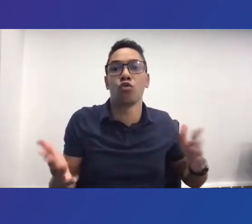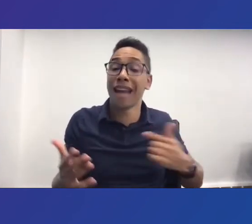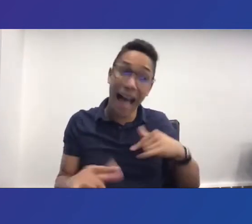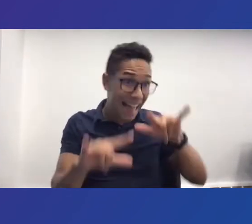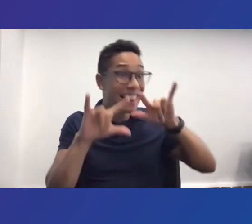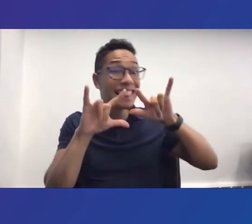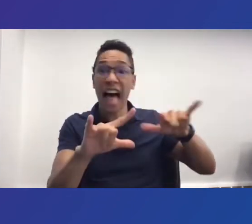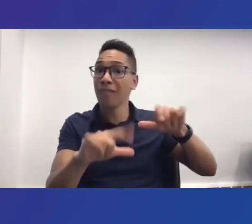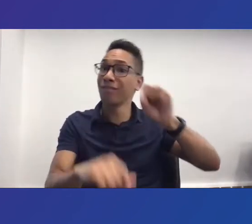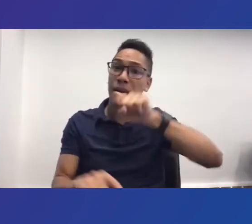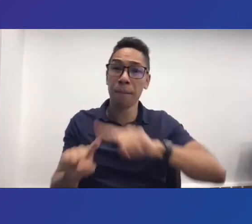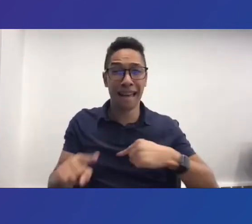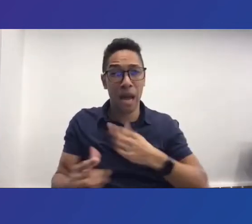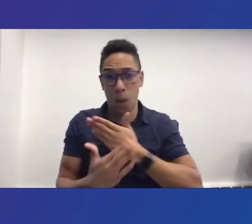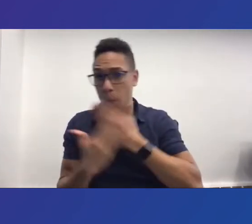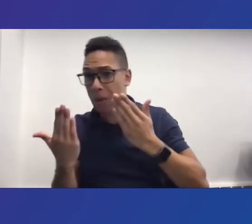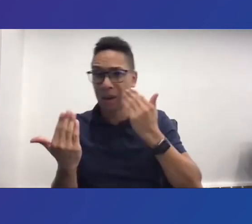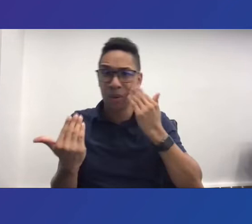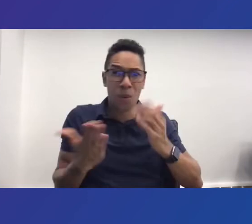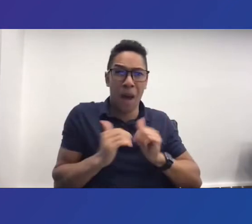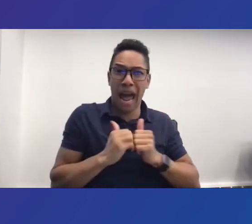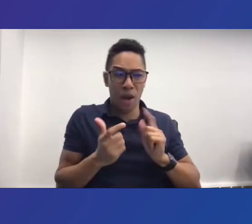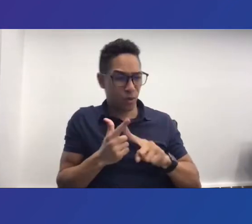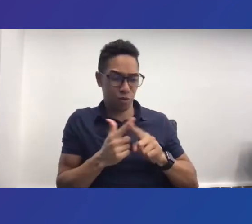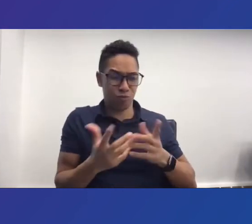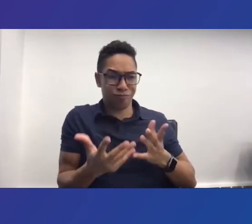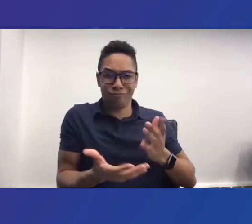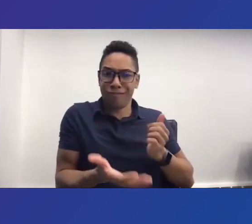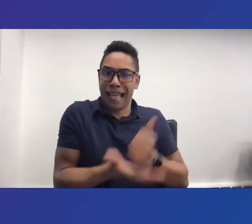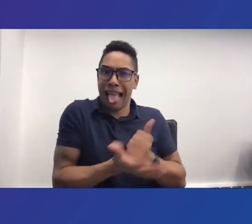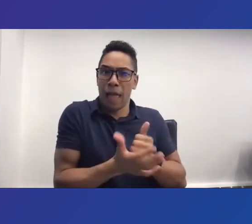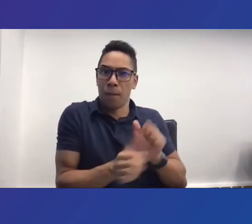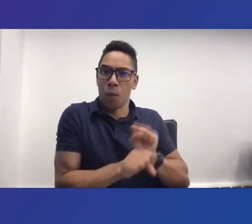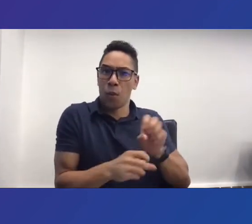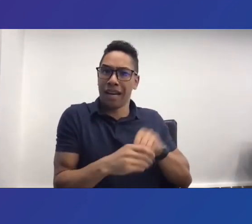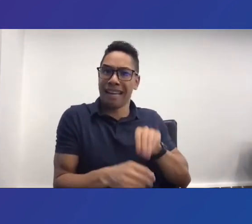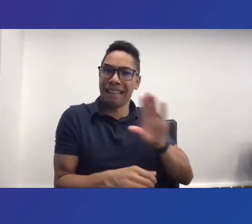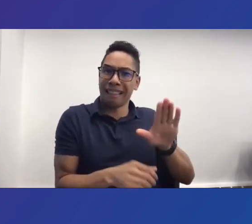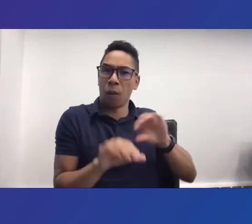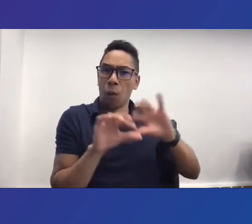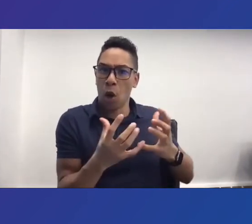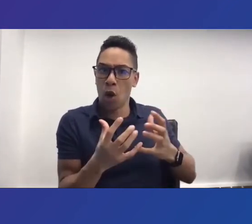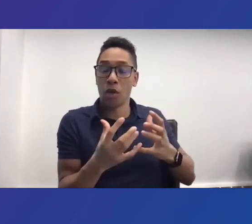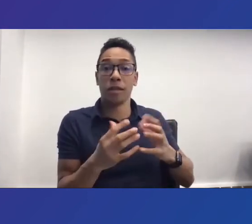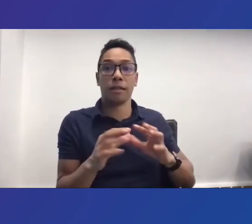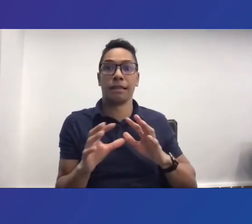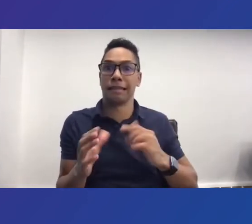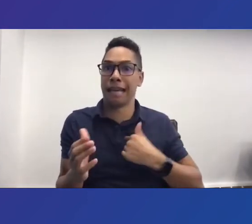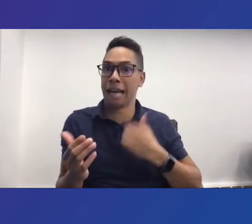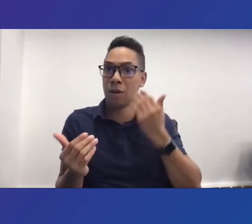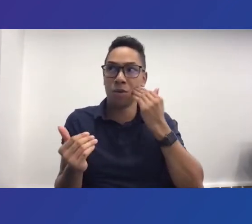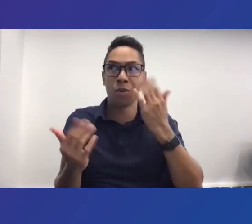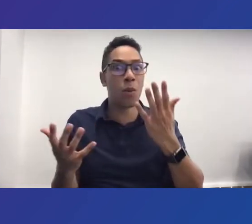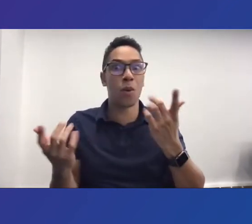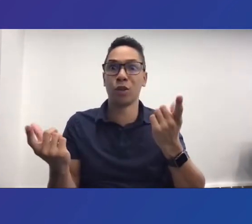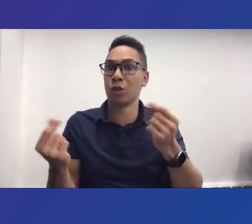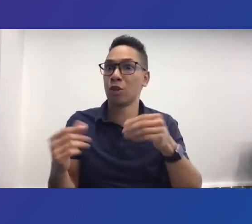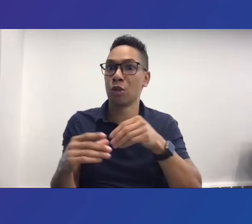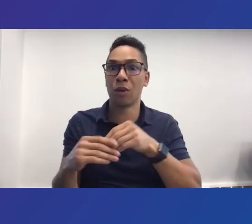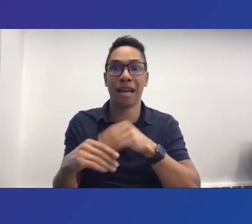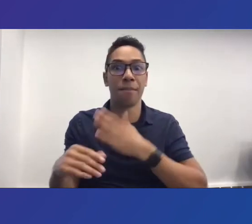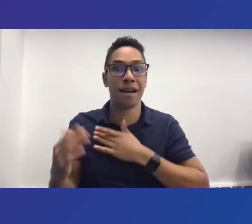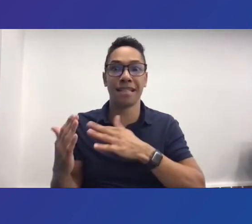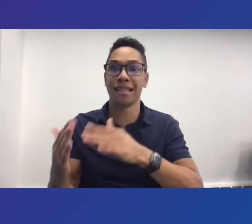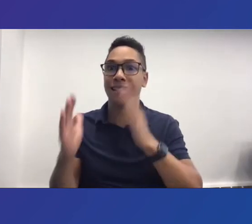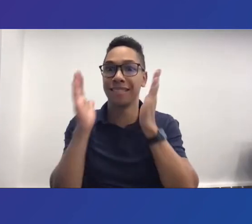but I just didn't know how to navigate that world. And I'm like, oh, I'm in the middle of this degree and I don't know what I'm doing. I don't know if this is where I'm going to end